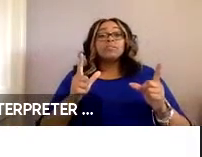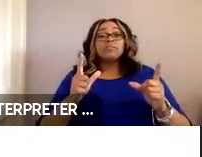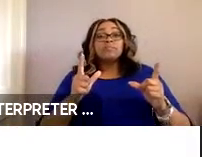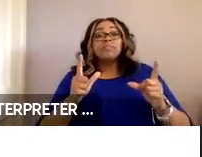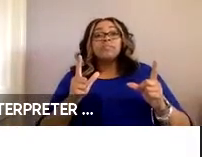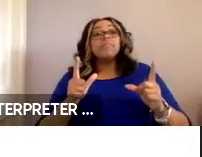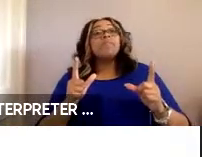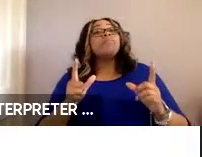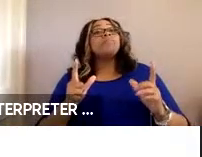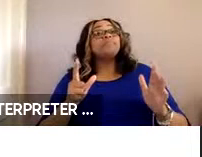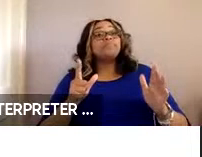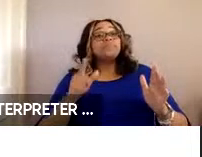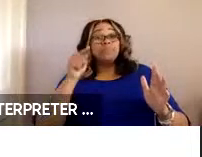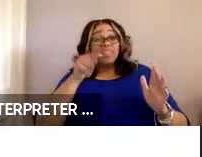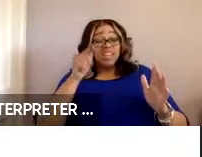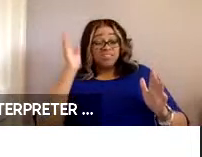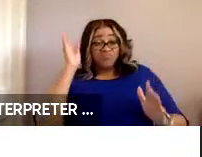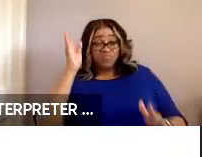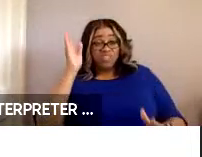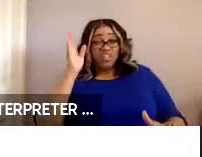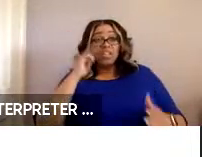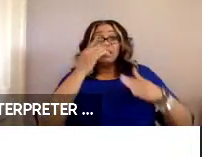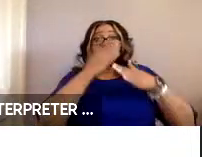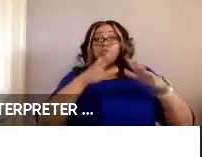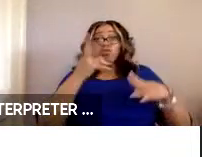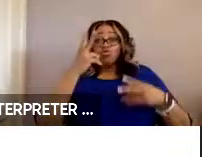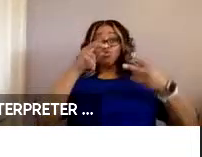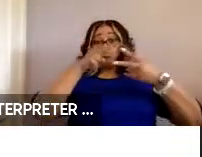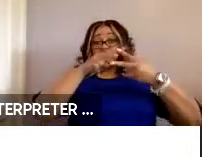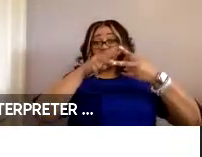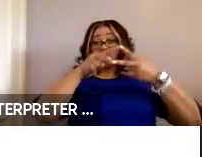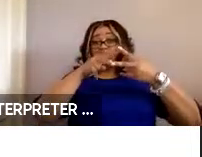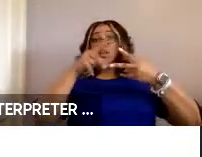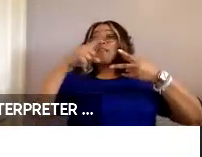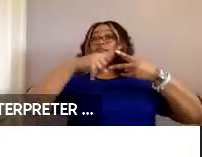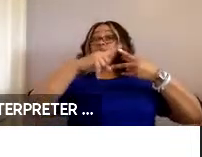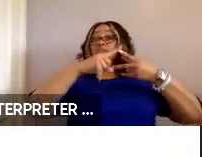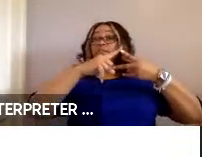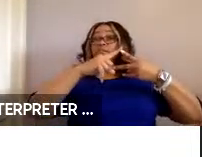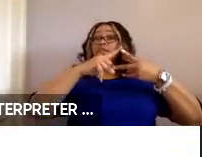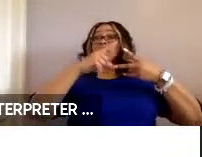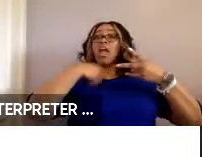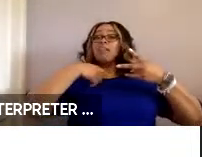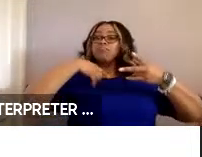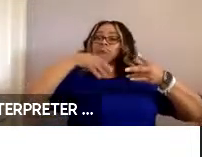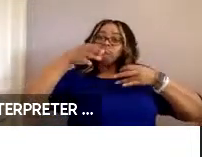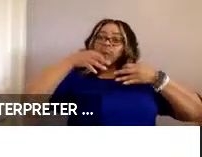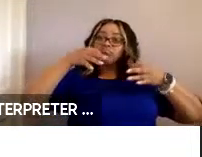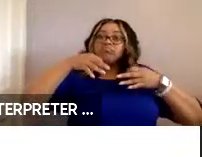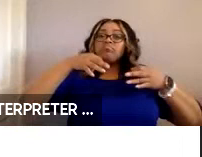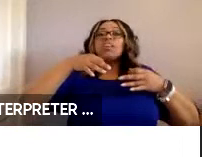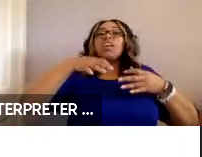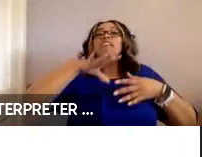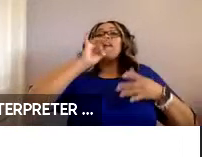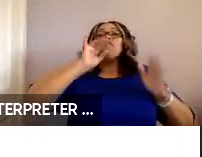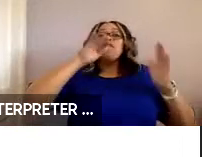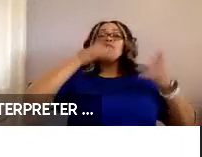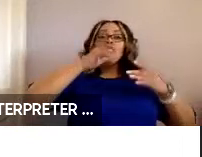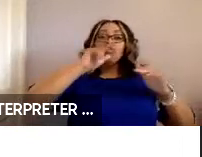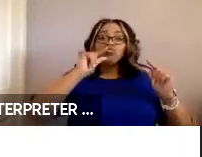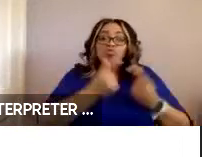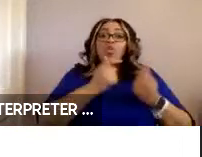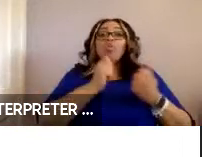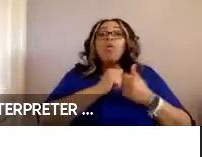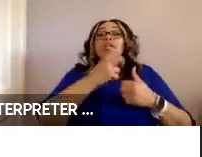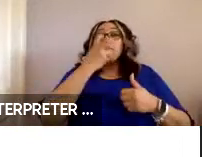Great, so this presentation is split into two parts. In the first part, I describe findings from focus groups with